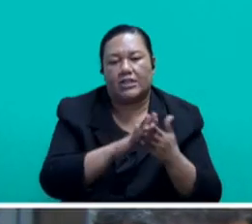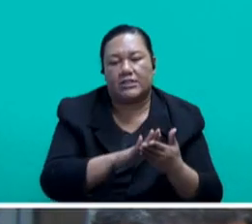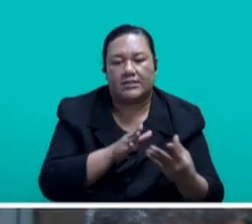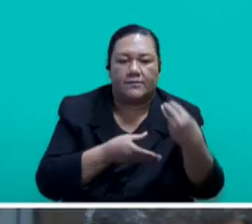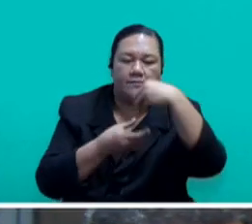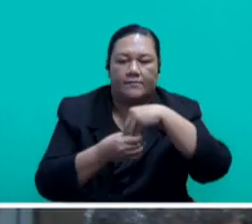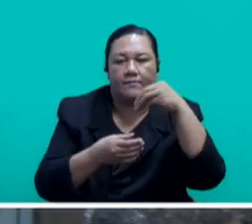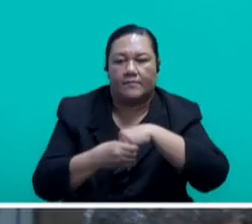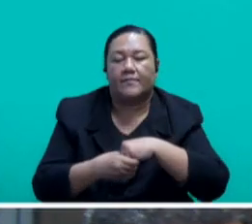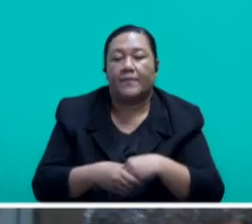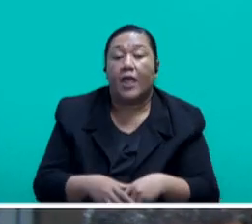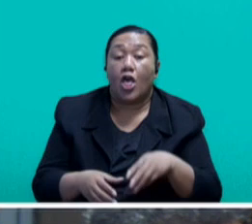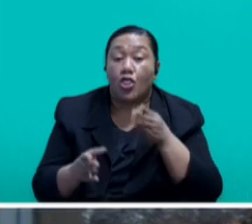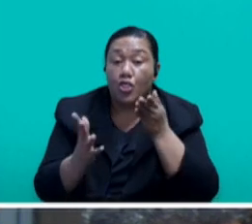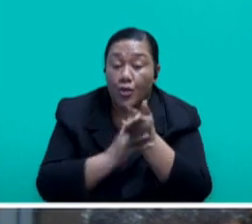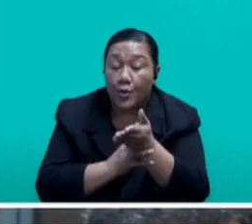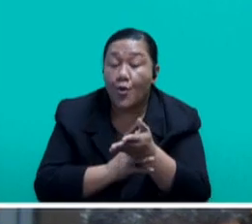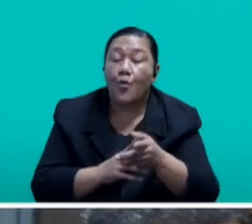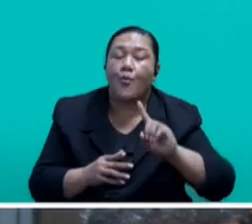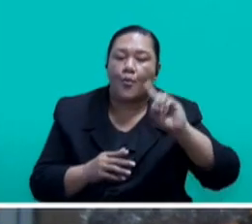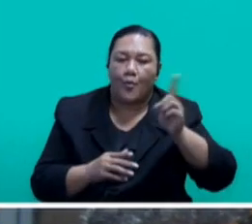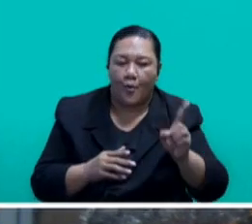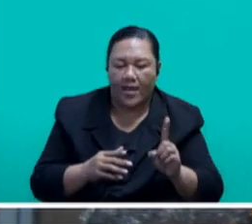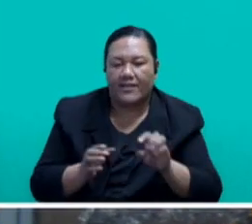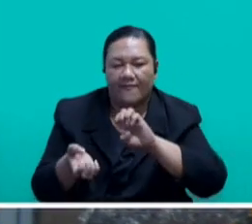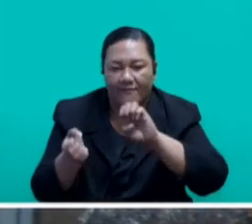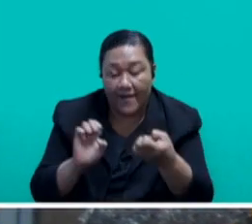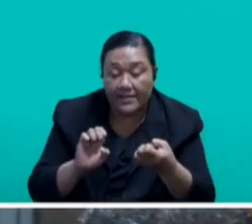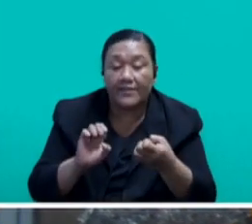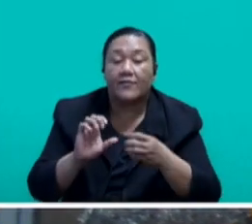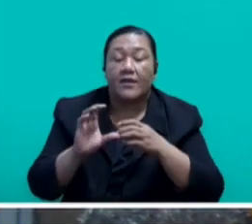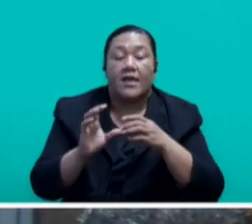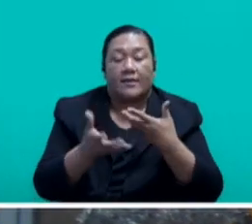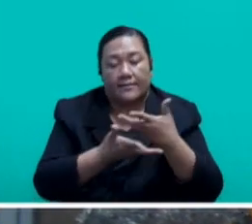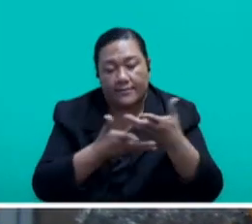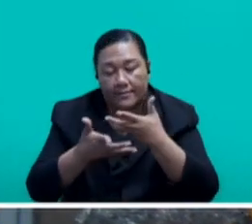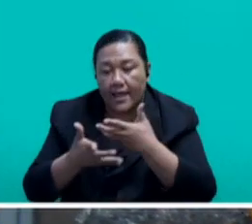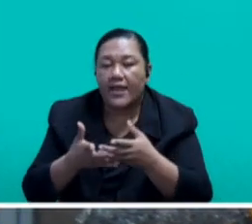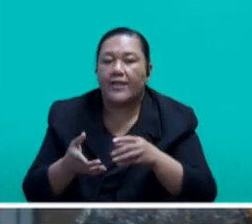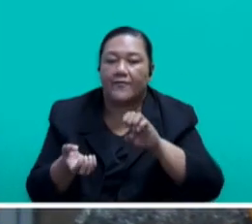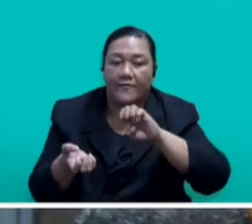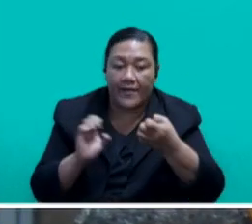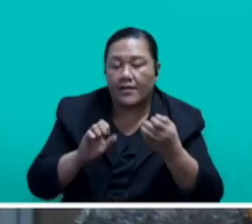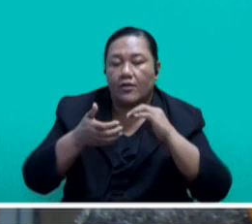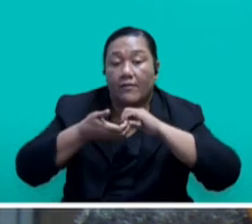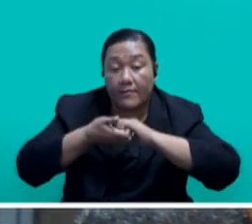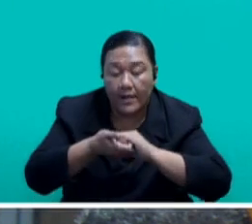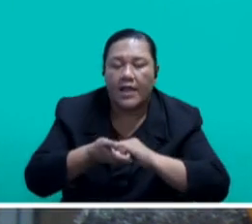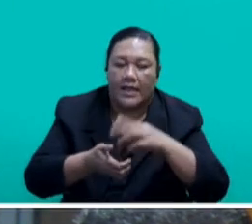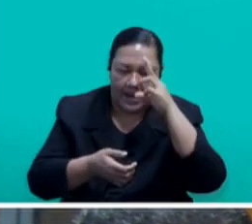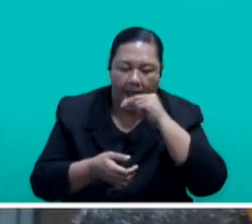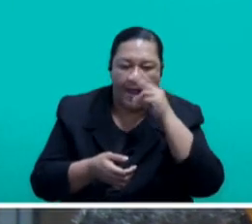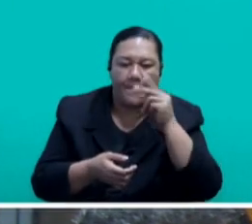is through effective collaboration and dialogue that we can give voice to the ordinary people